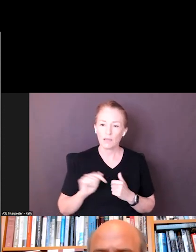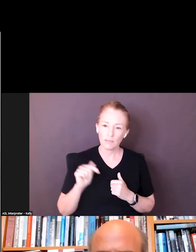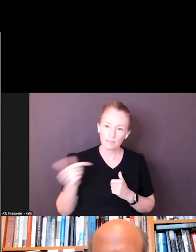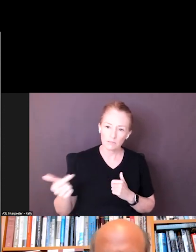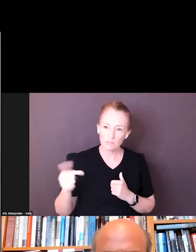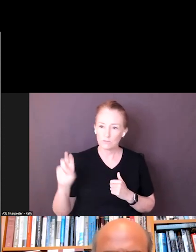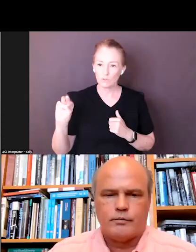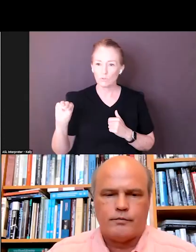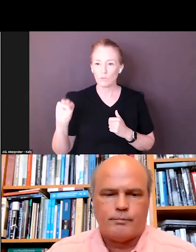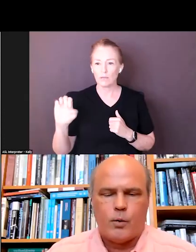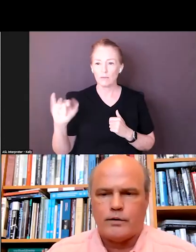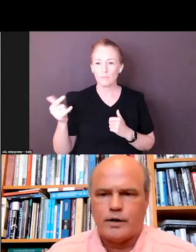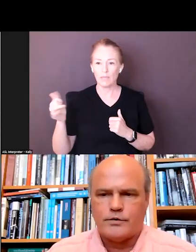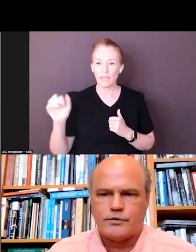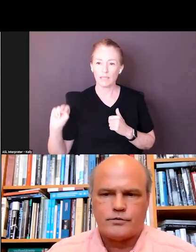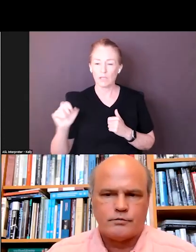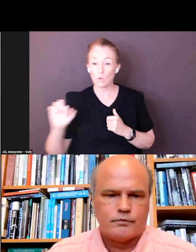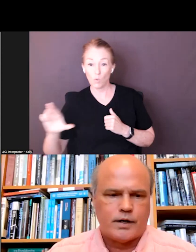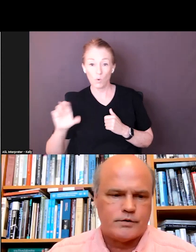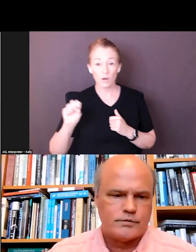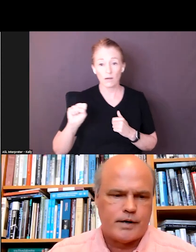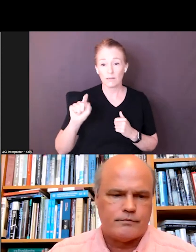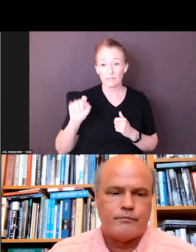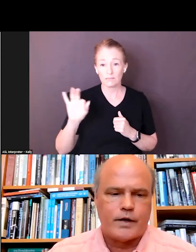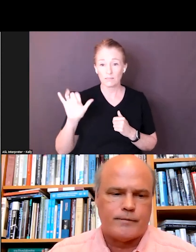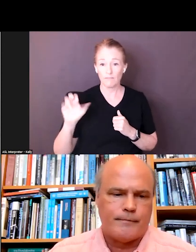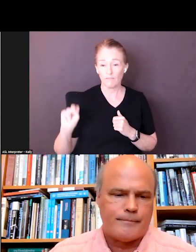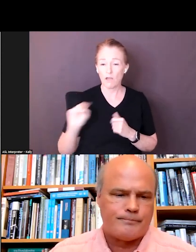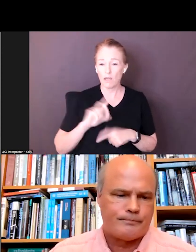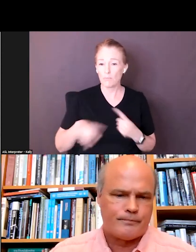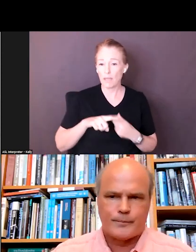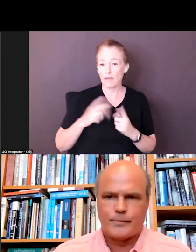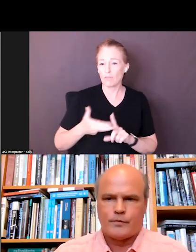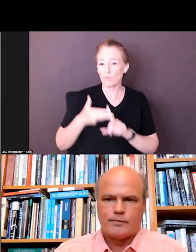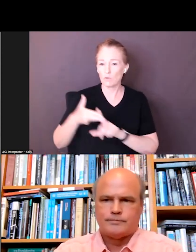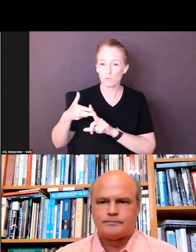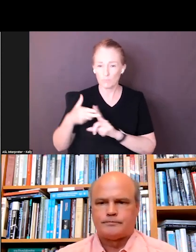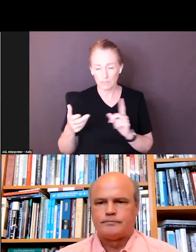to reiterate the recruitment point that I just made. Thank you.